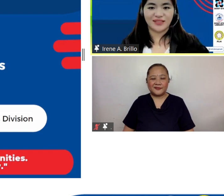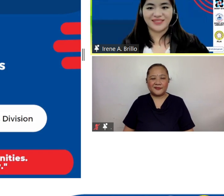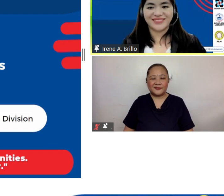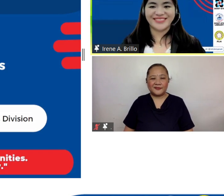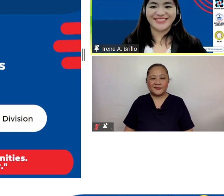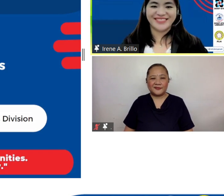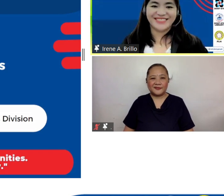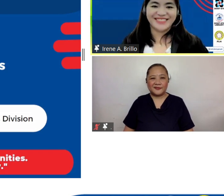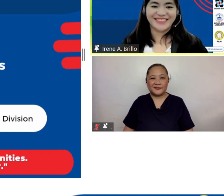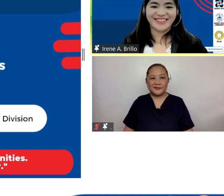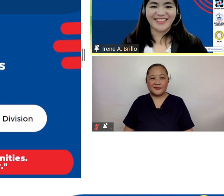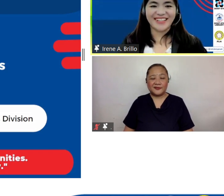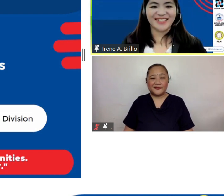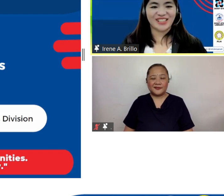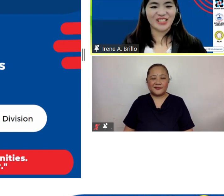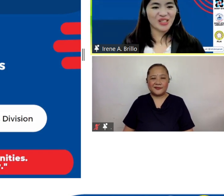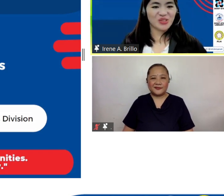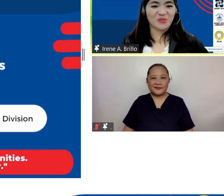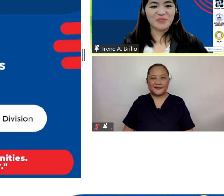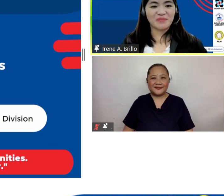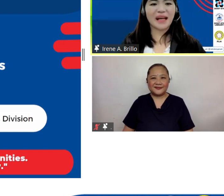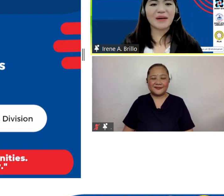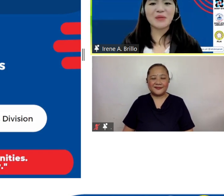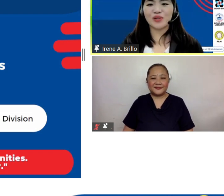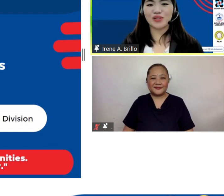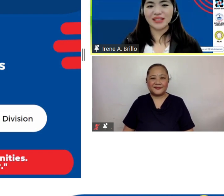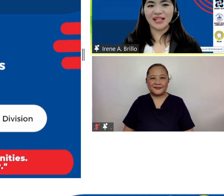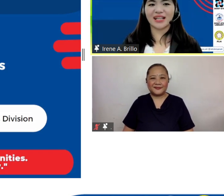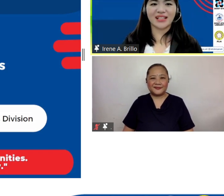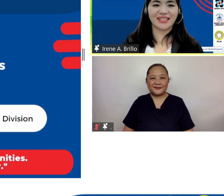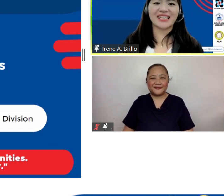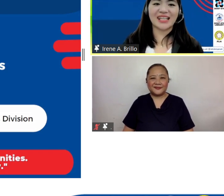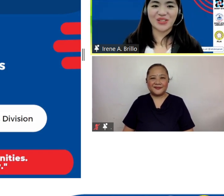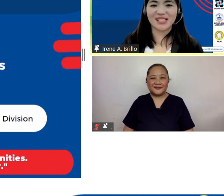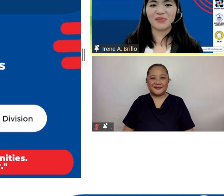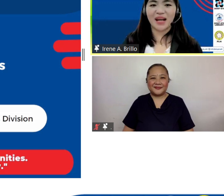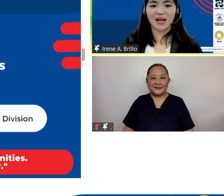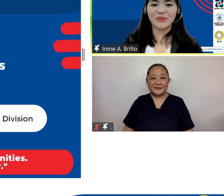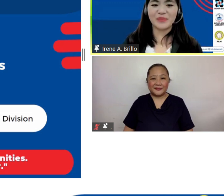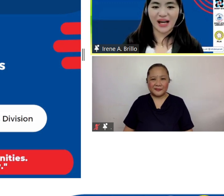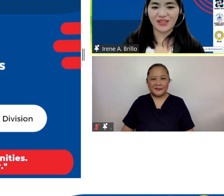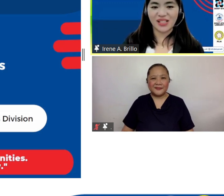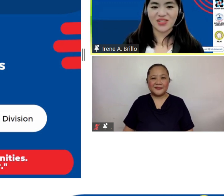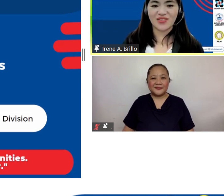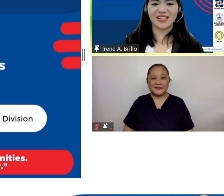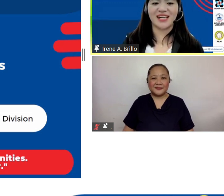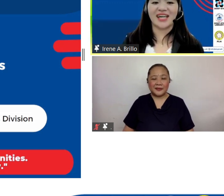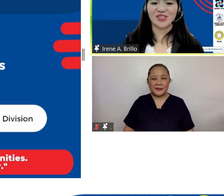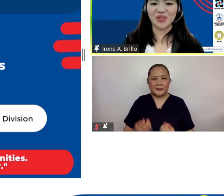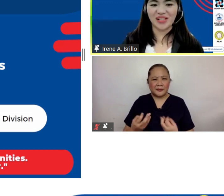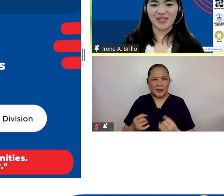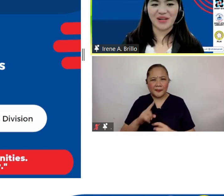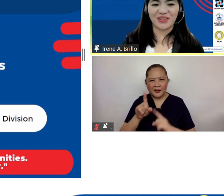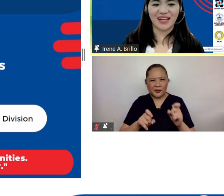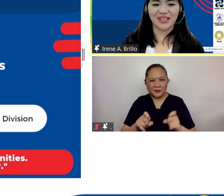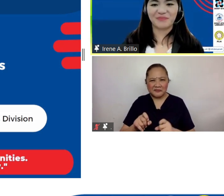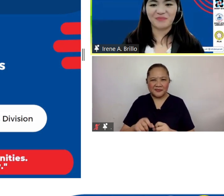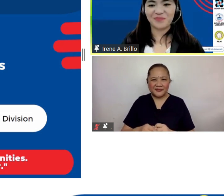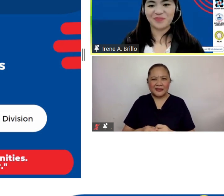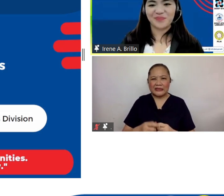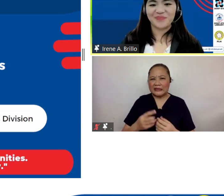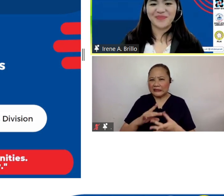Okay. Ayan. So marami pong nagtatanong kasi, marami po tayong inquiry and sorry about